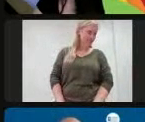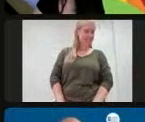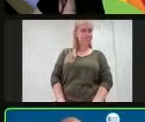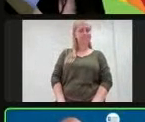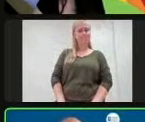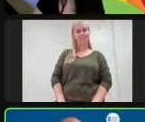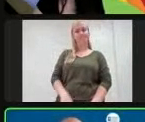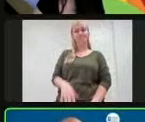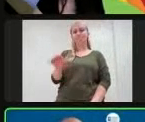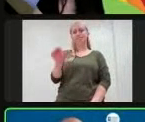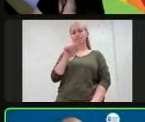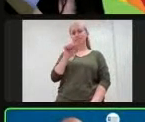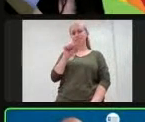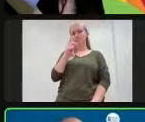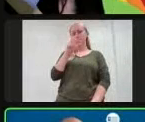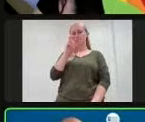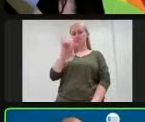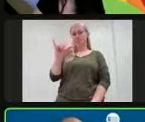Ashley?